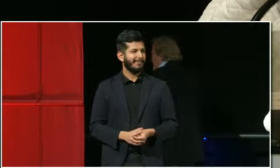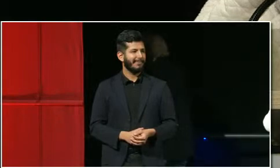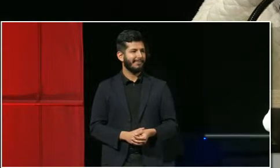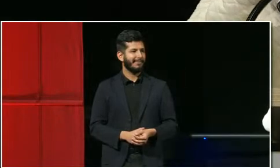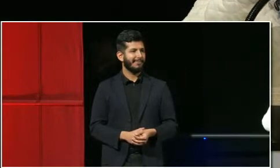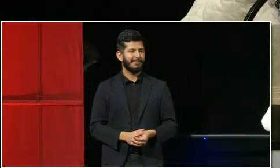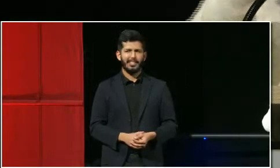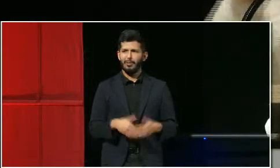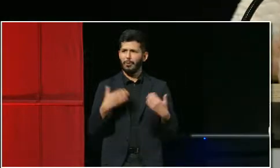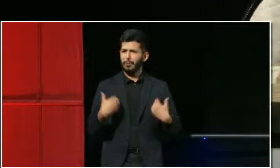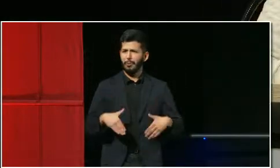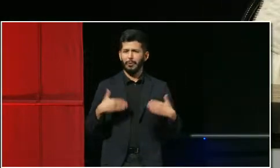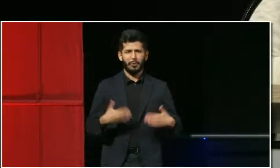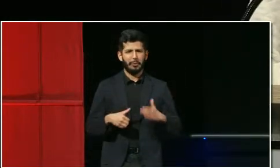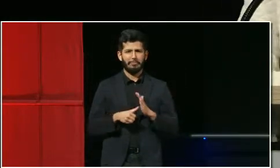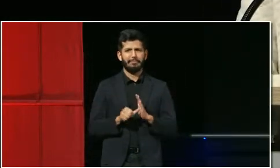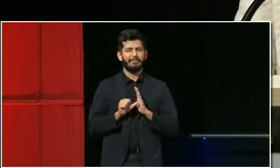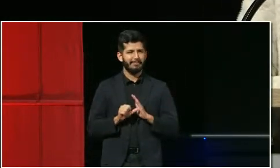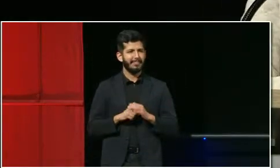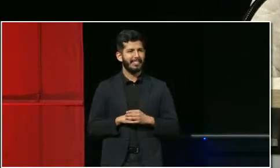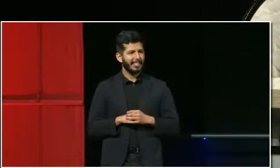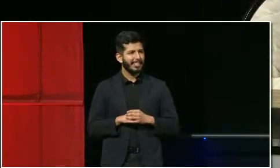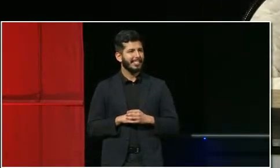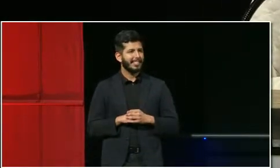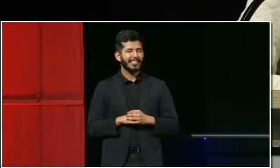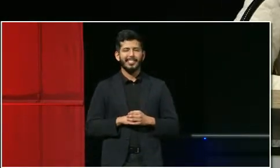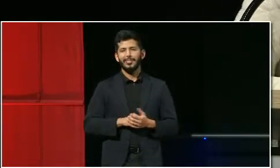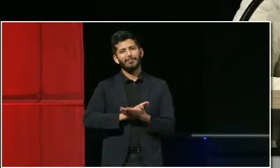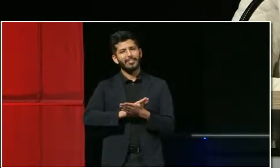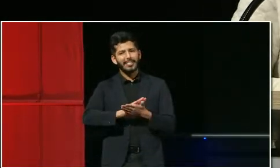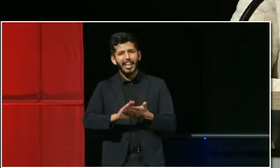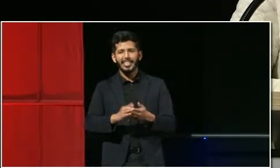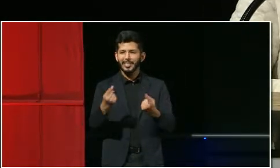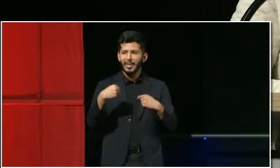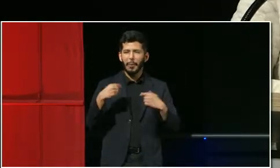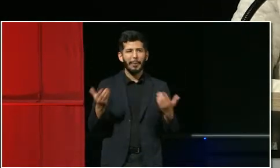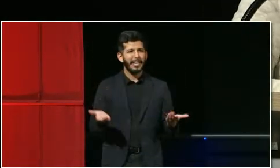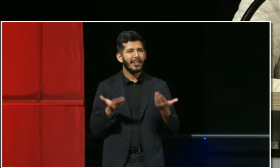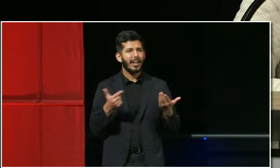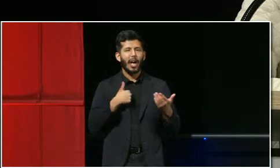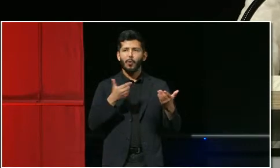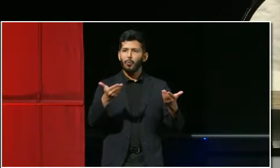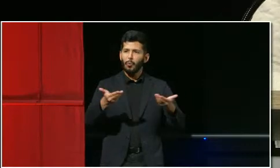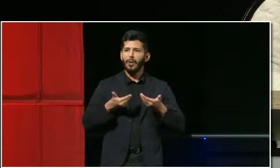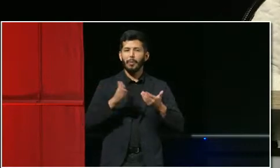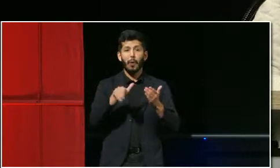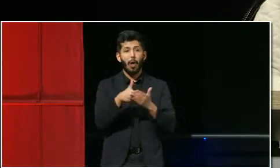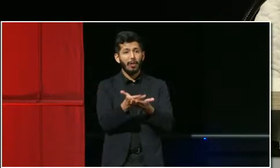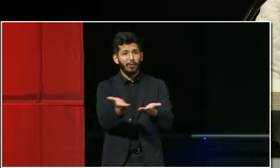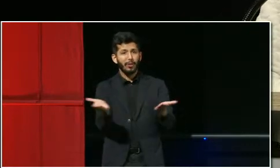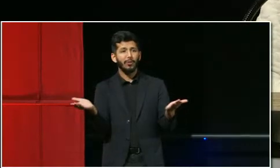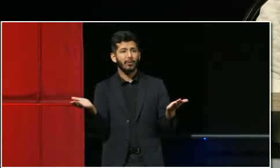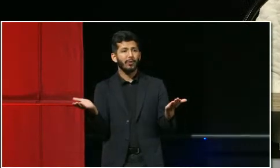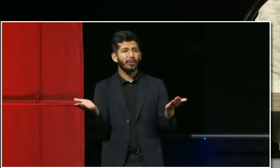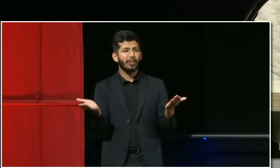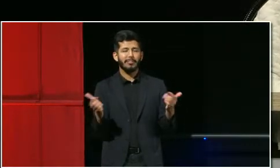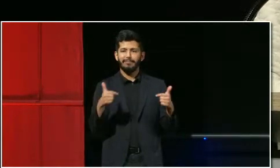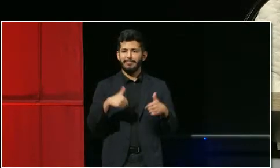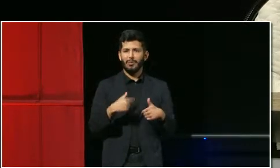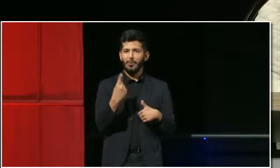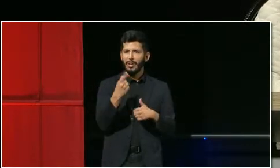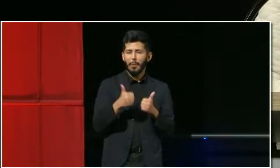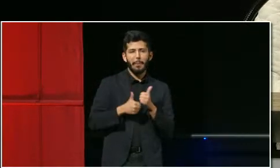Thank you so much. Holy moly. It's so nice to be here, and I welcome all of you to what I think is one of the most